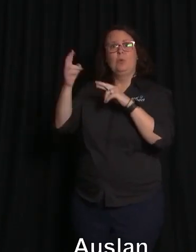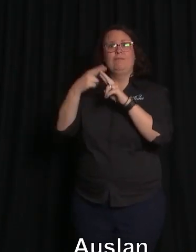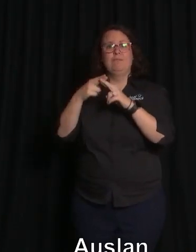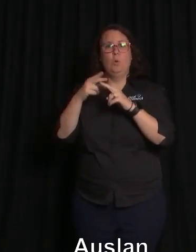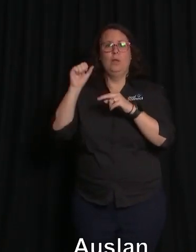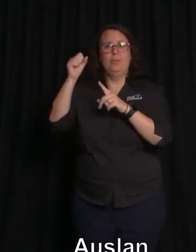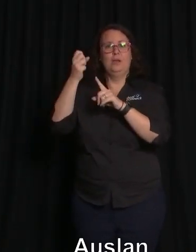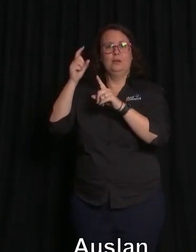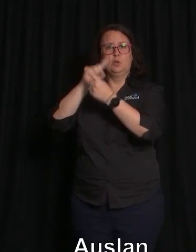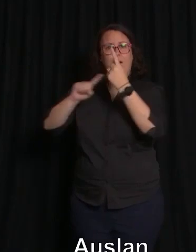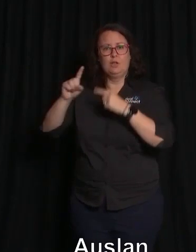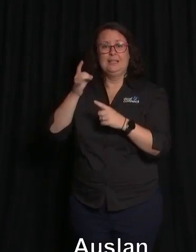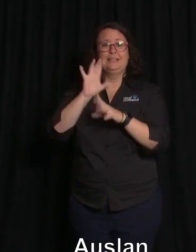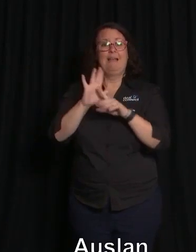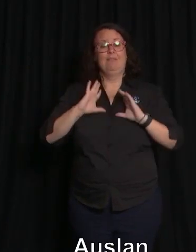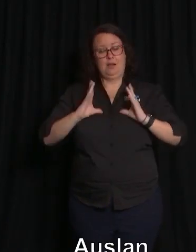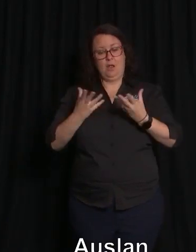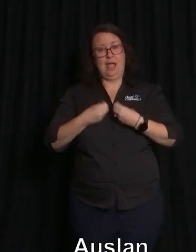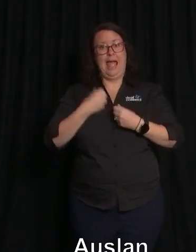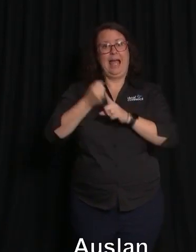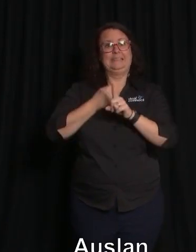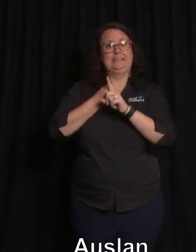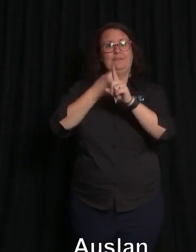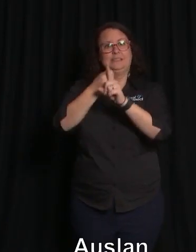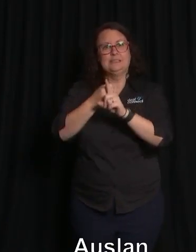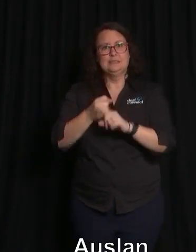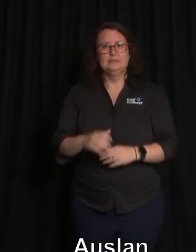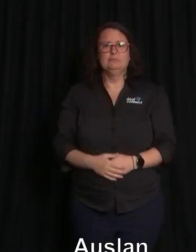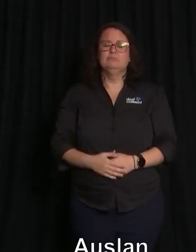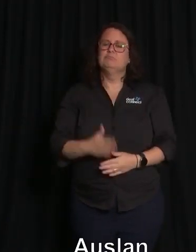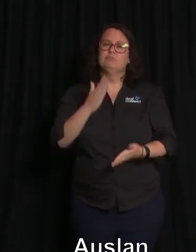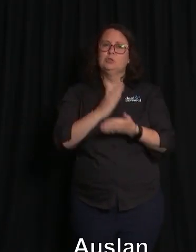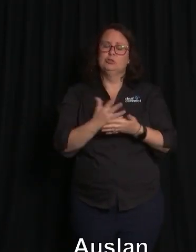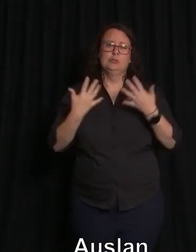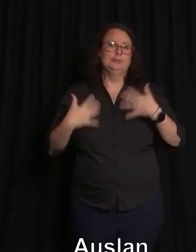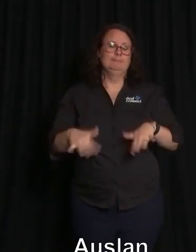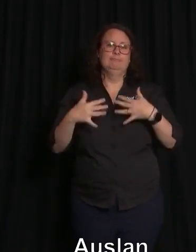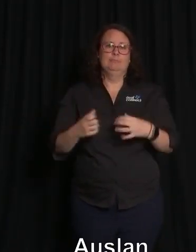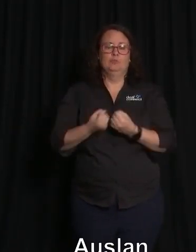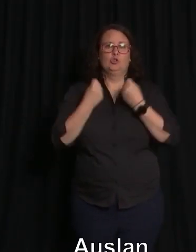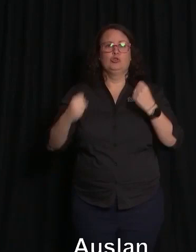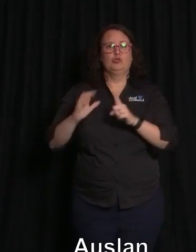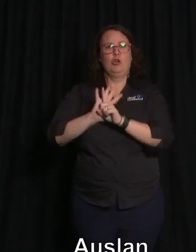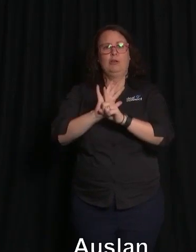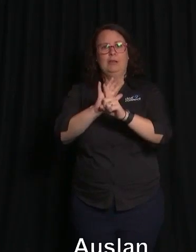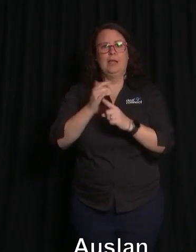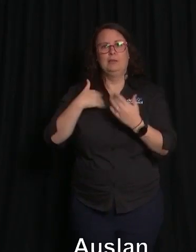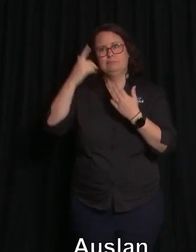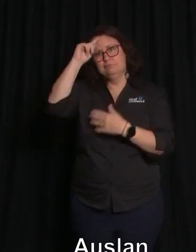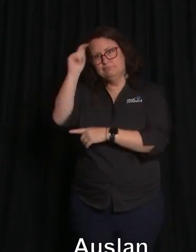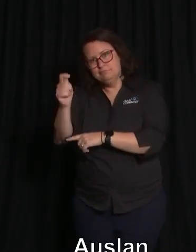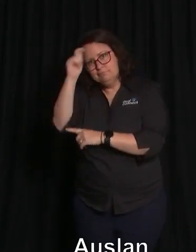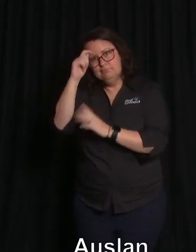non-binary activist, a former co-secretary general of ILGA World. Ruth is a true giant of our movement and we pay our respects to Ruth.